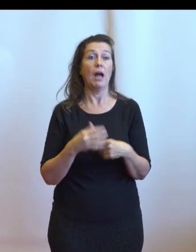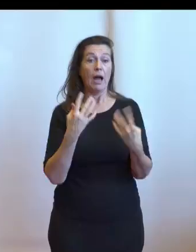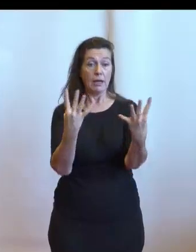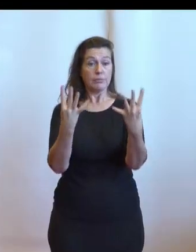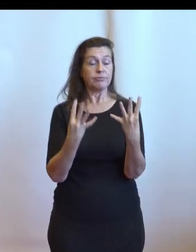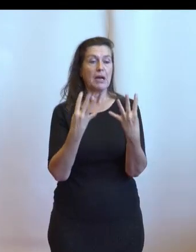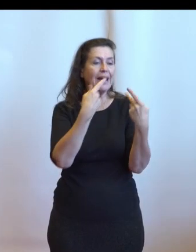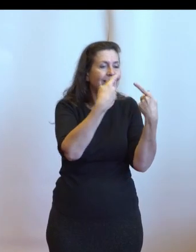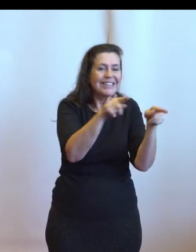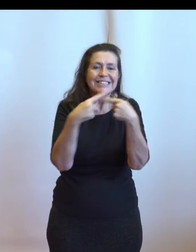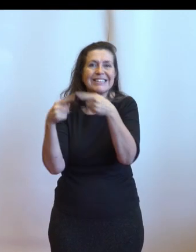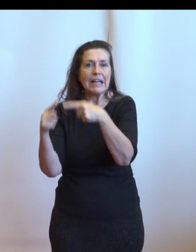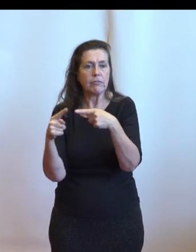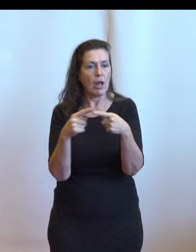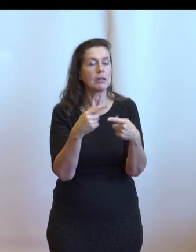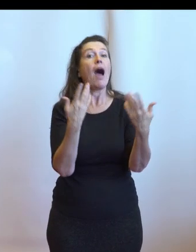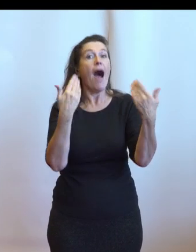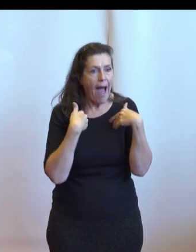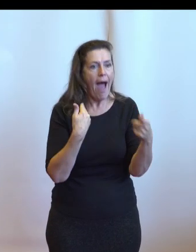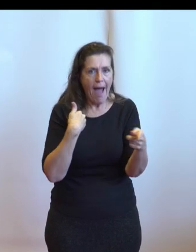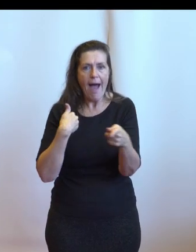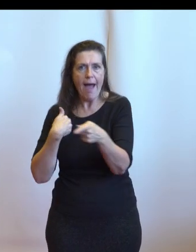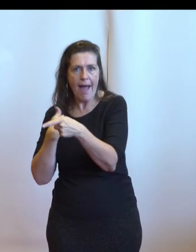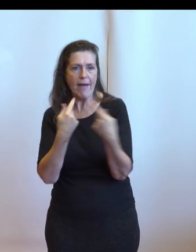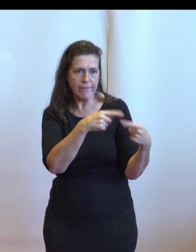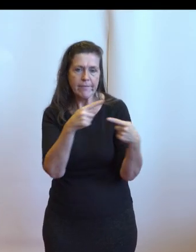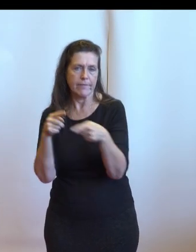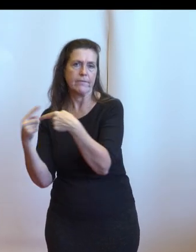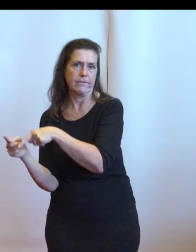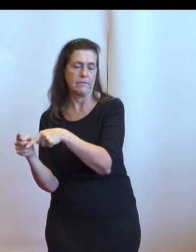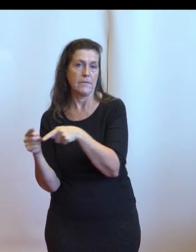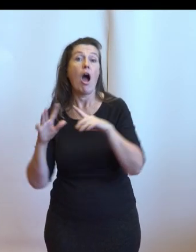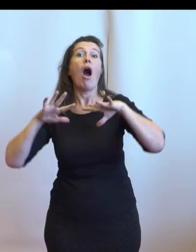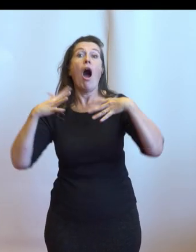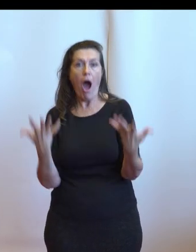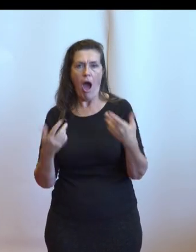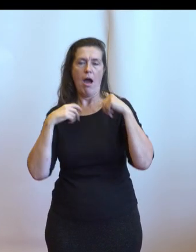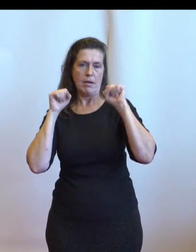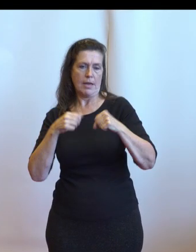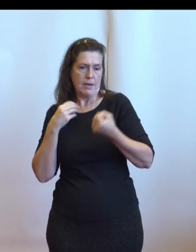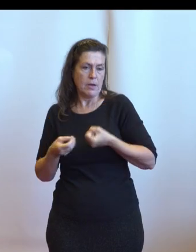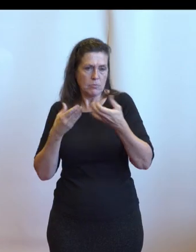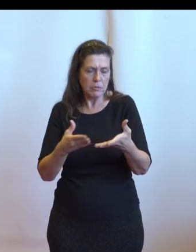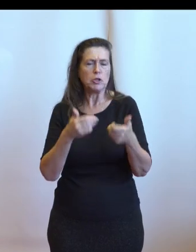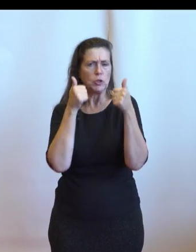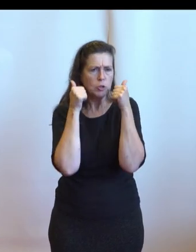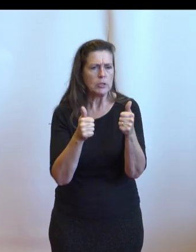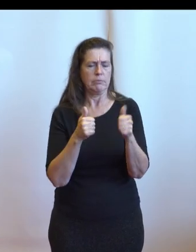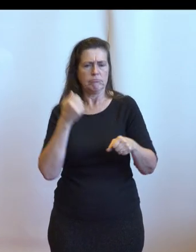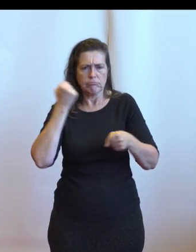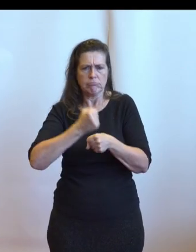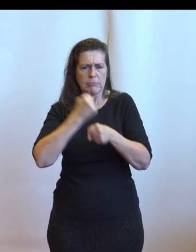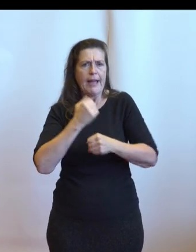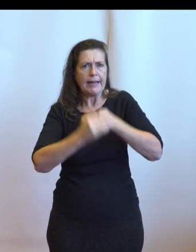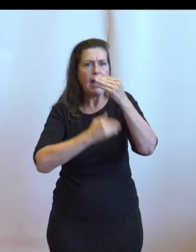representations of persons with disabilities at Accenture? How do we make sure we provide them with a successful career, the right tools to